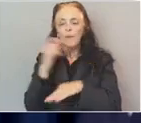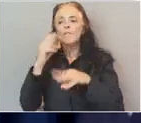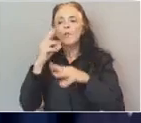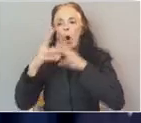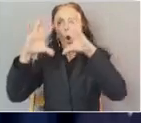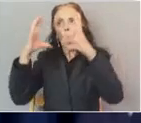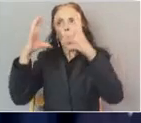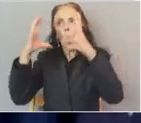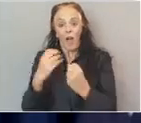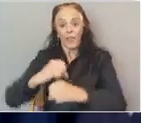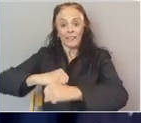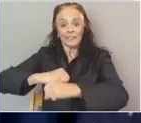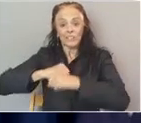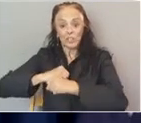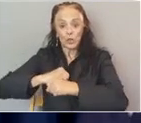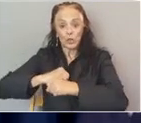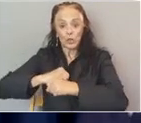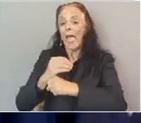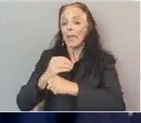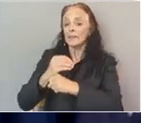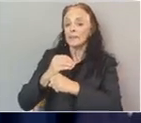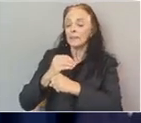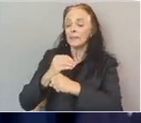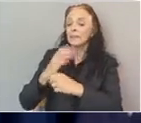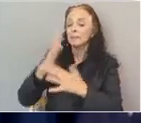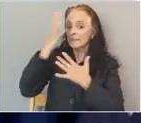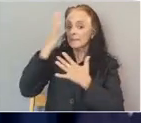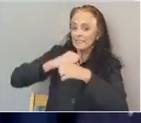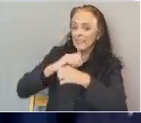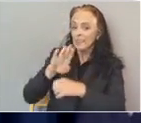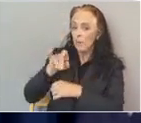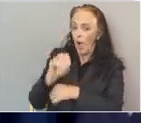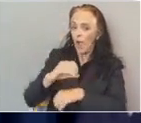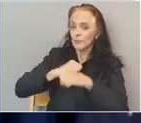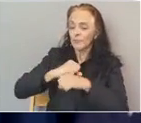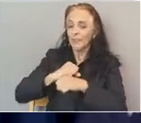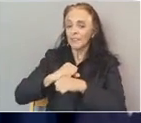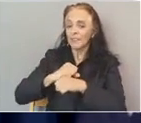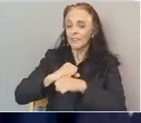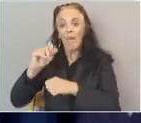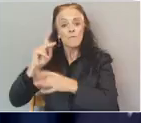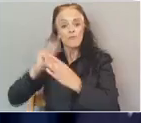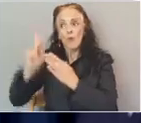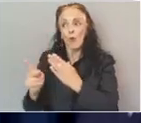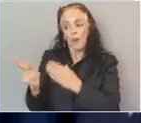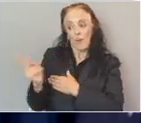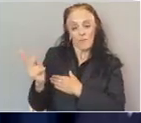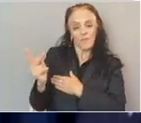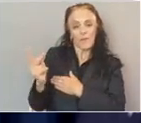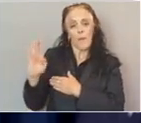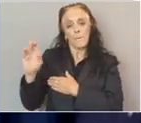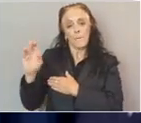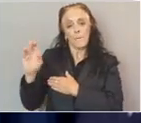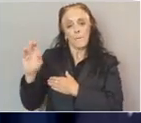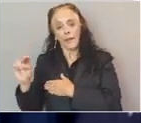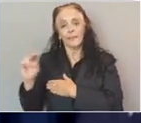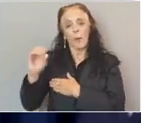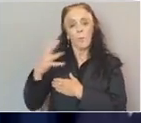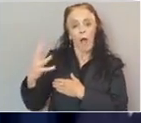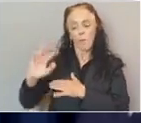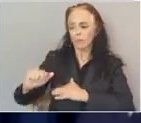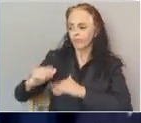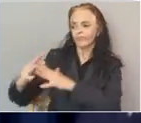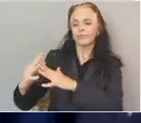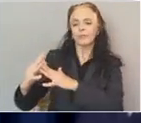and biodefense. Donald Trump eliminated it. They implemented standards